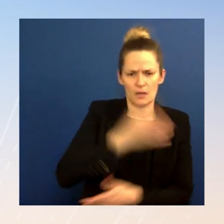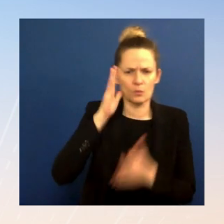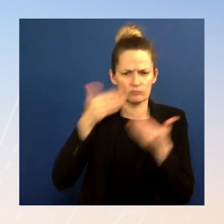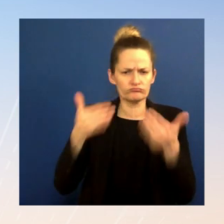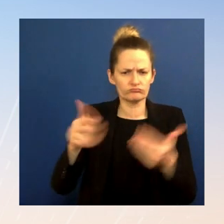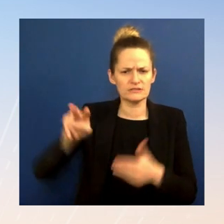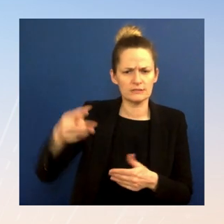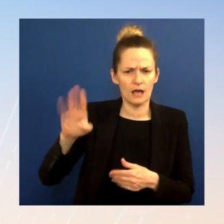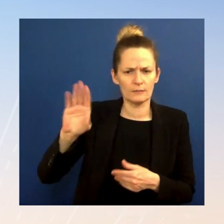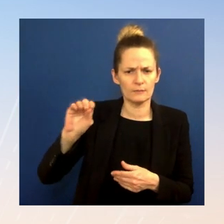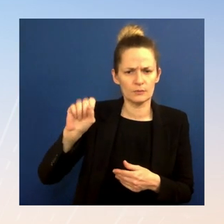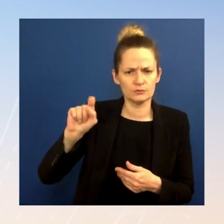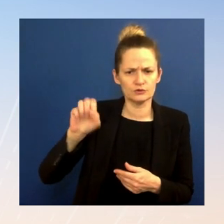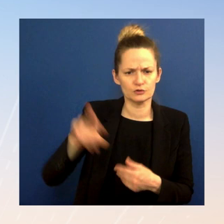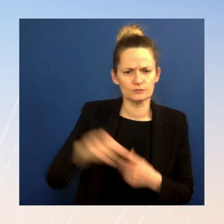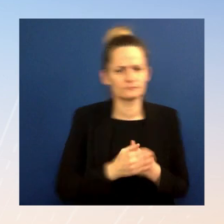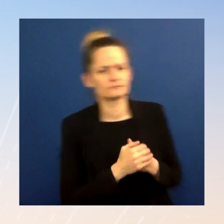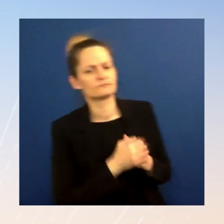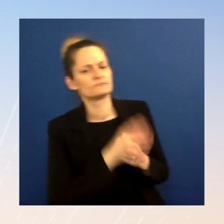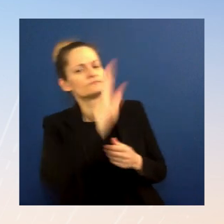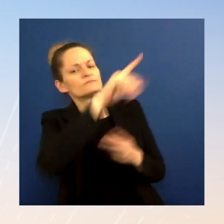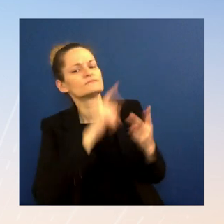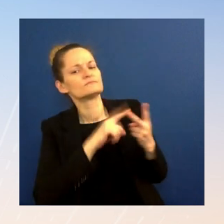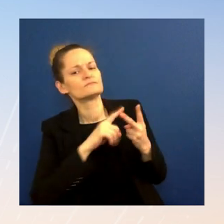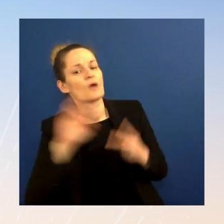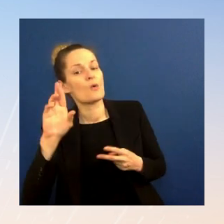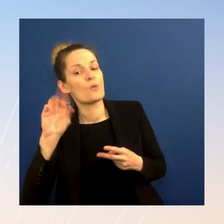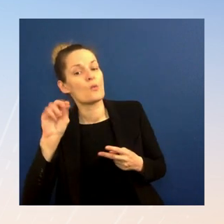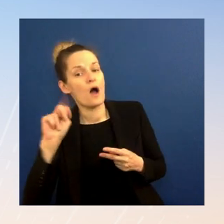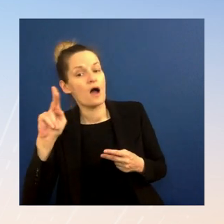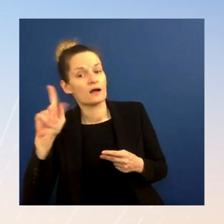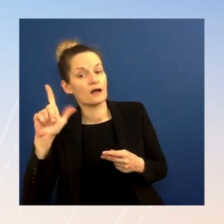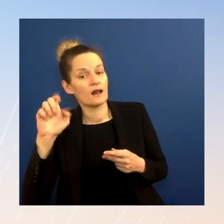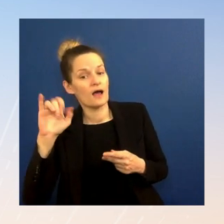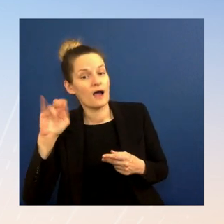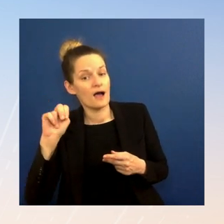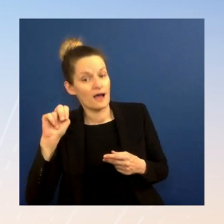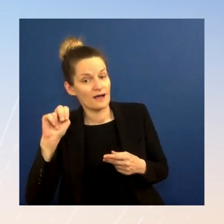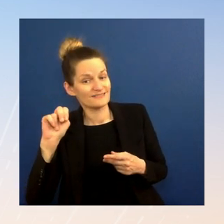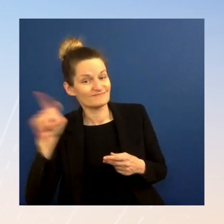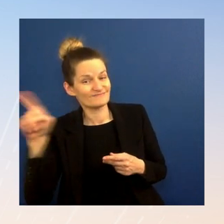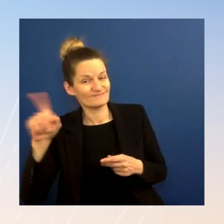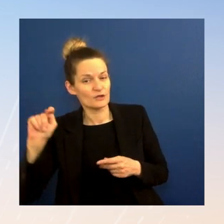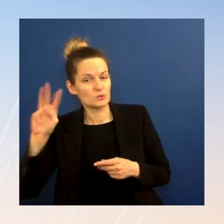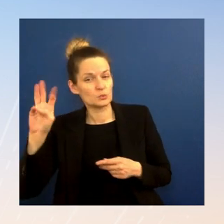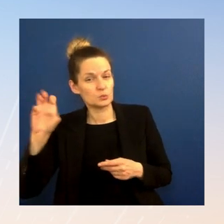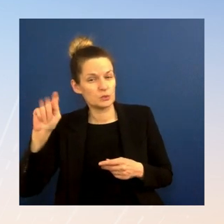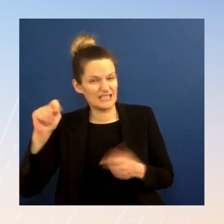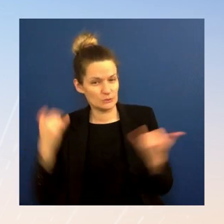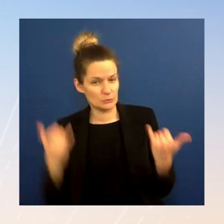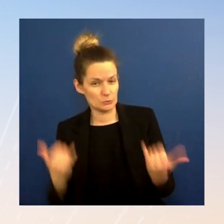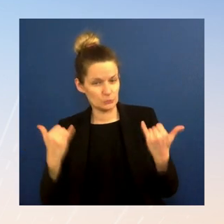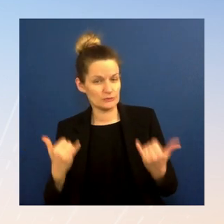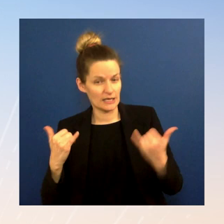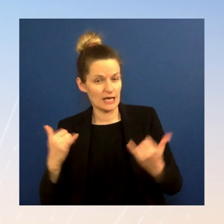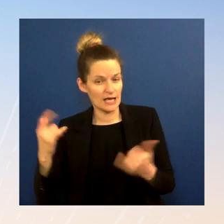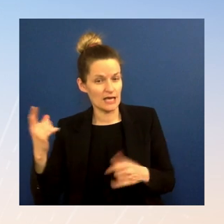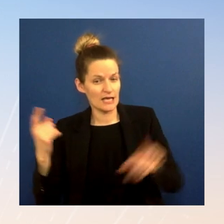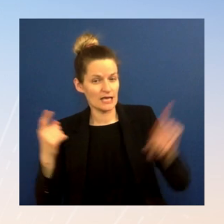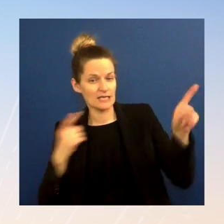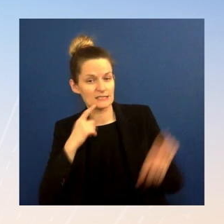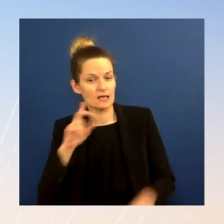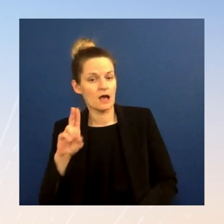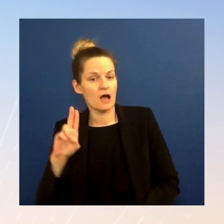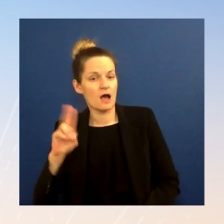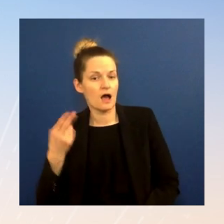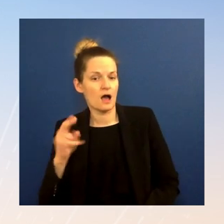idea that he was, you know who he is, said, and that he tweets, you said, he said, celebrated the idea that there's a low number of Americans